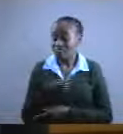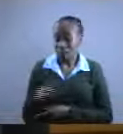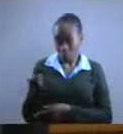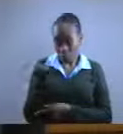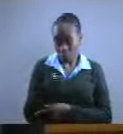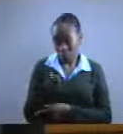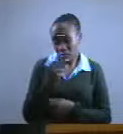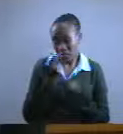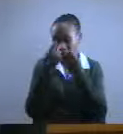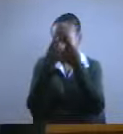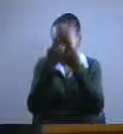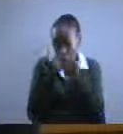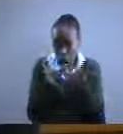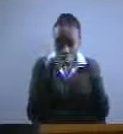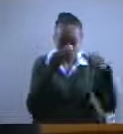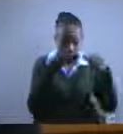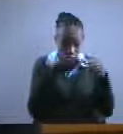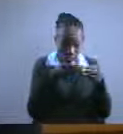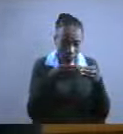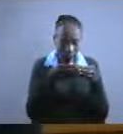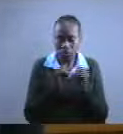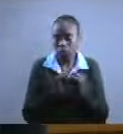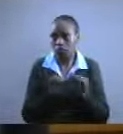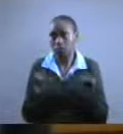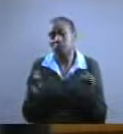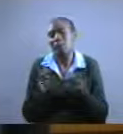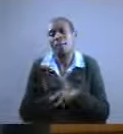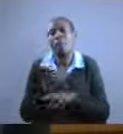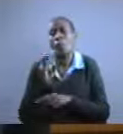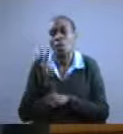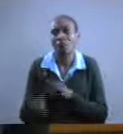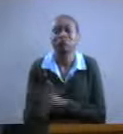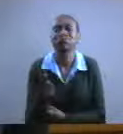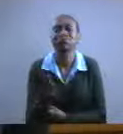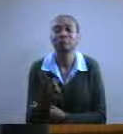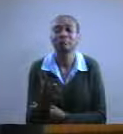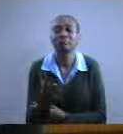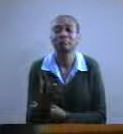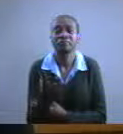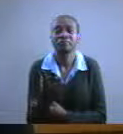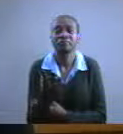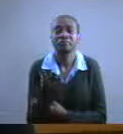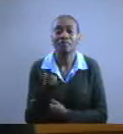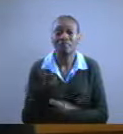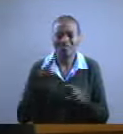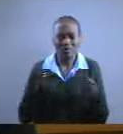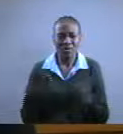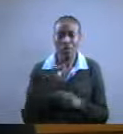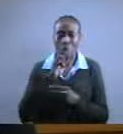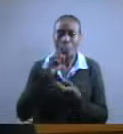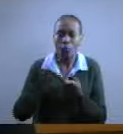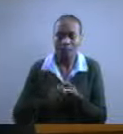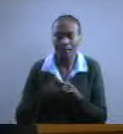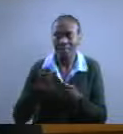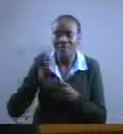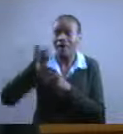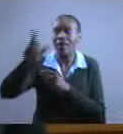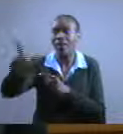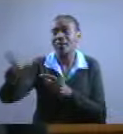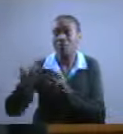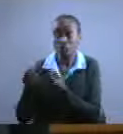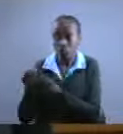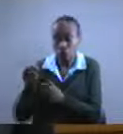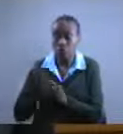financial sector, the largest contributor to our GDP, the goose that lays the golden egg. Now, during the